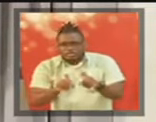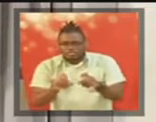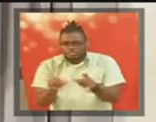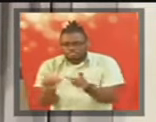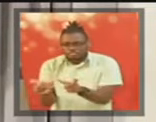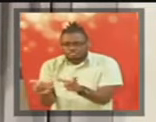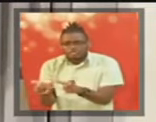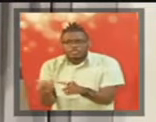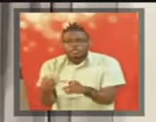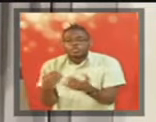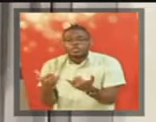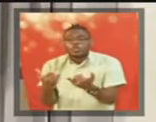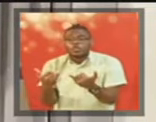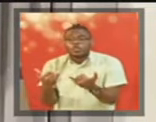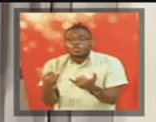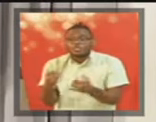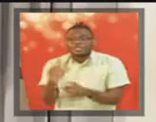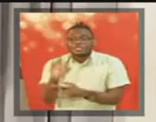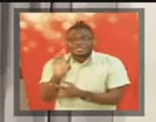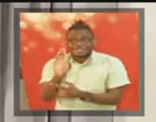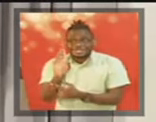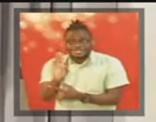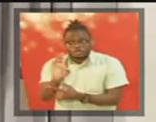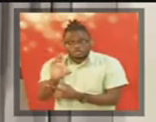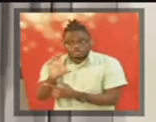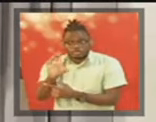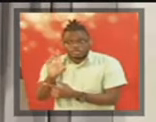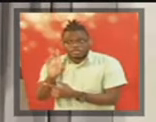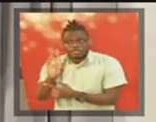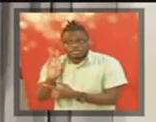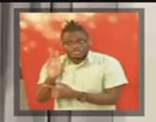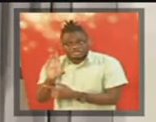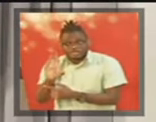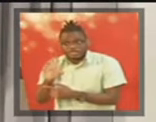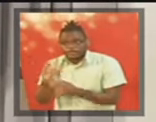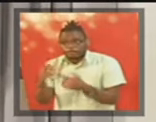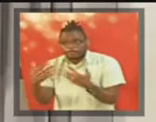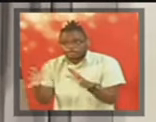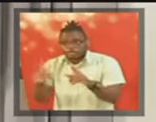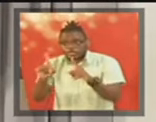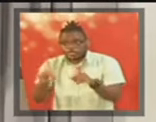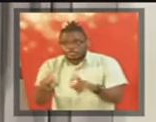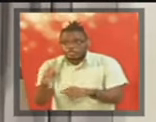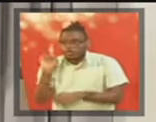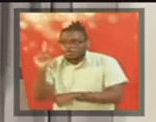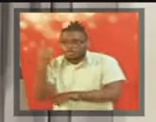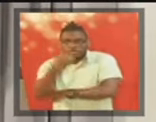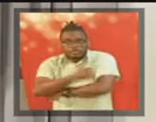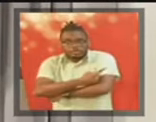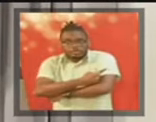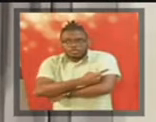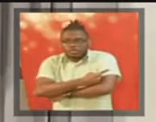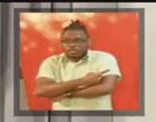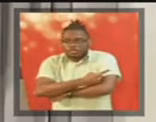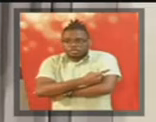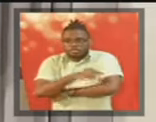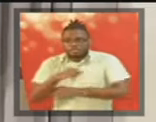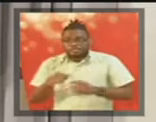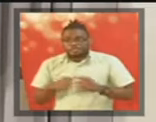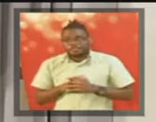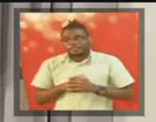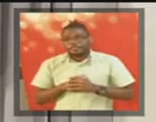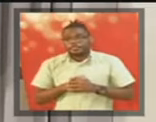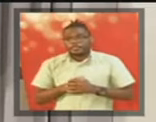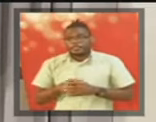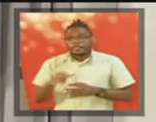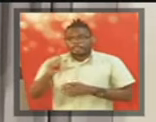700 samples being taken in one given day in the country. We have a capacity at our labs of anywhere between